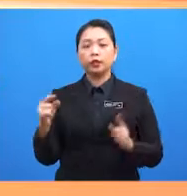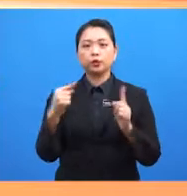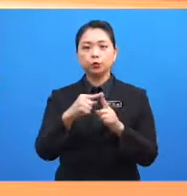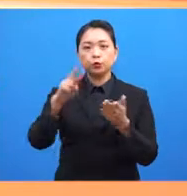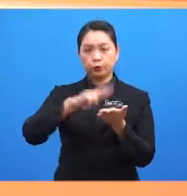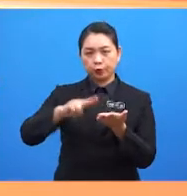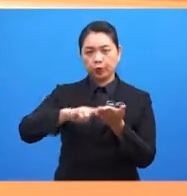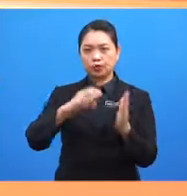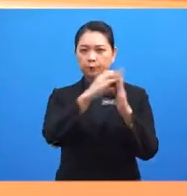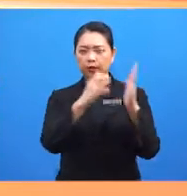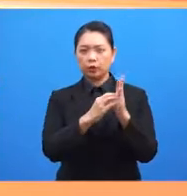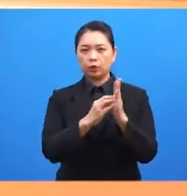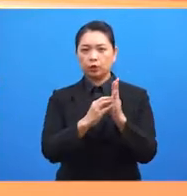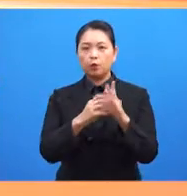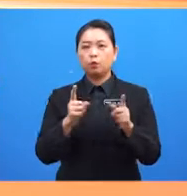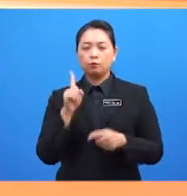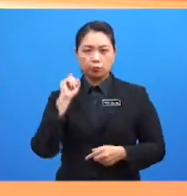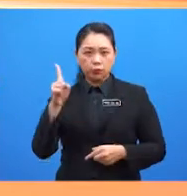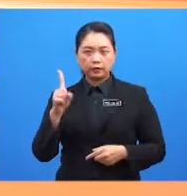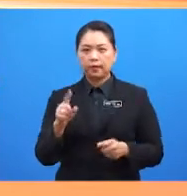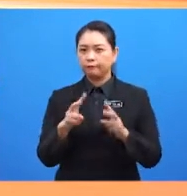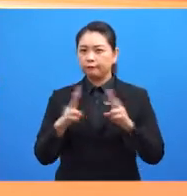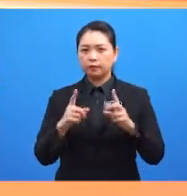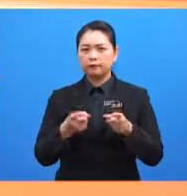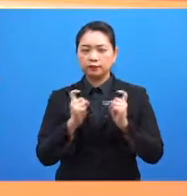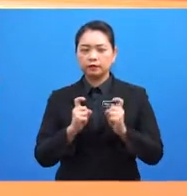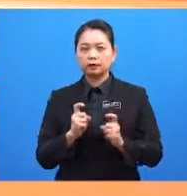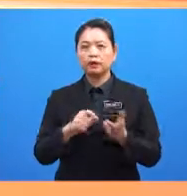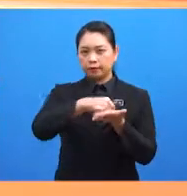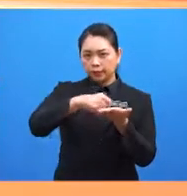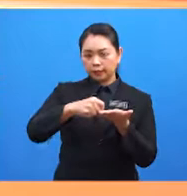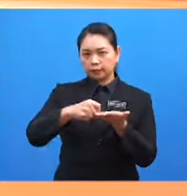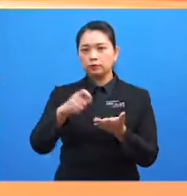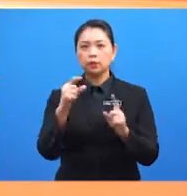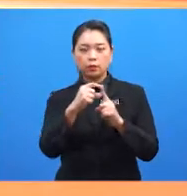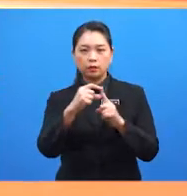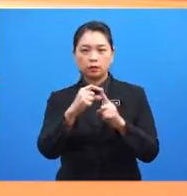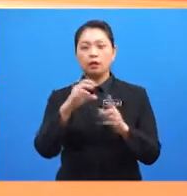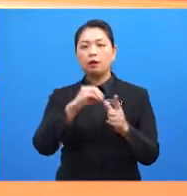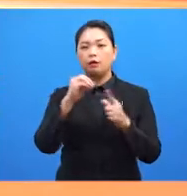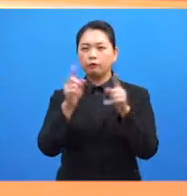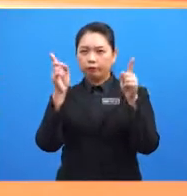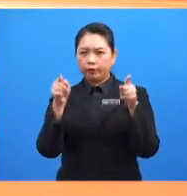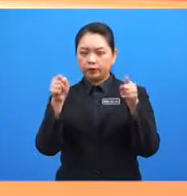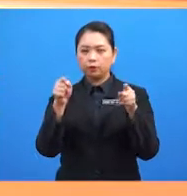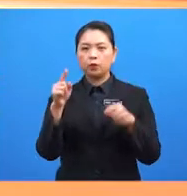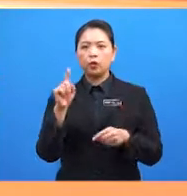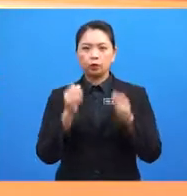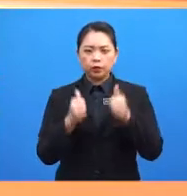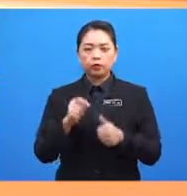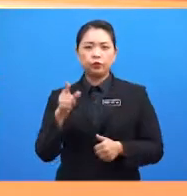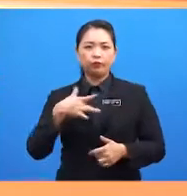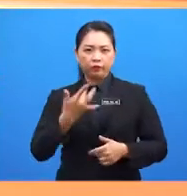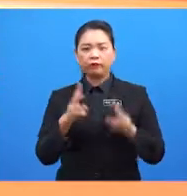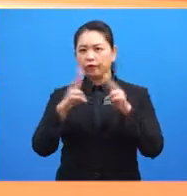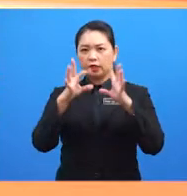1 at a pretty fast pace. As you read, write down the words or phrases which you feel are